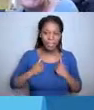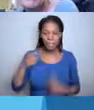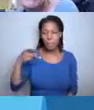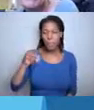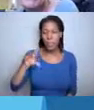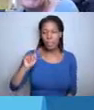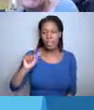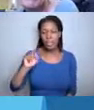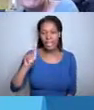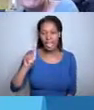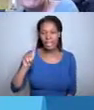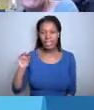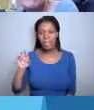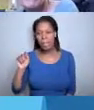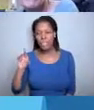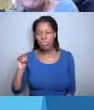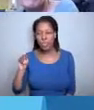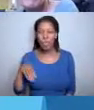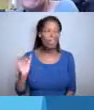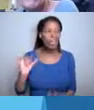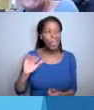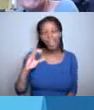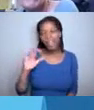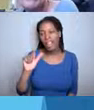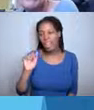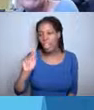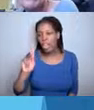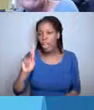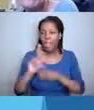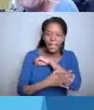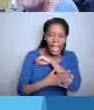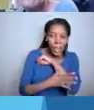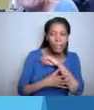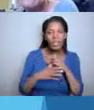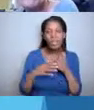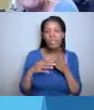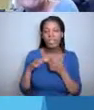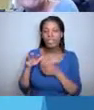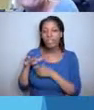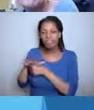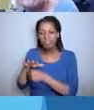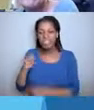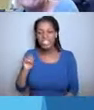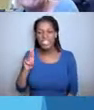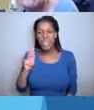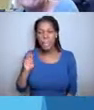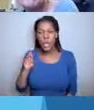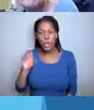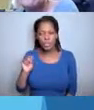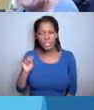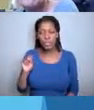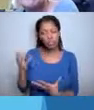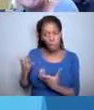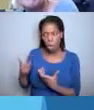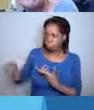in you know clark county and some of the other line um suburbs we want to make sure that folks have that um opportunity to participate